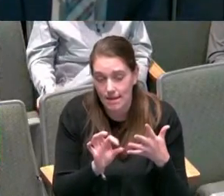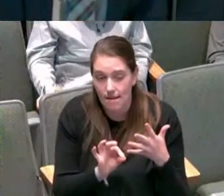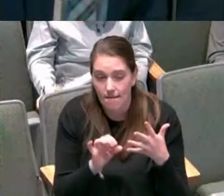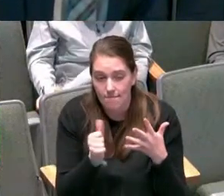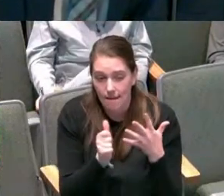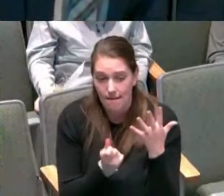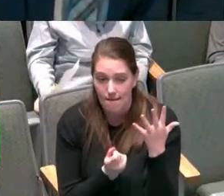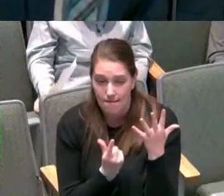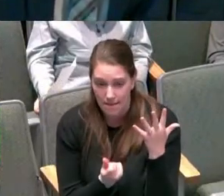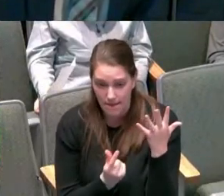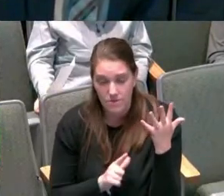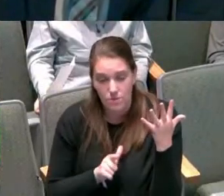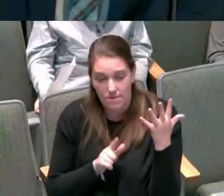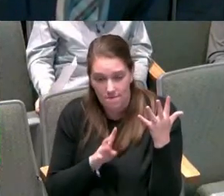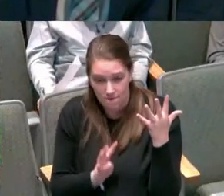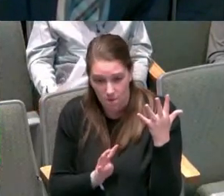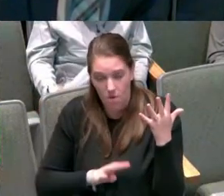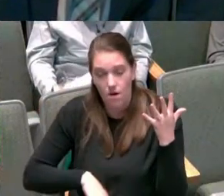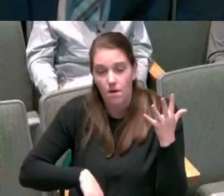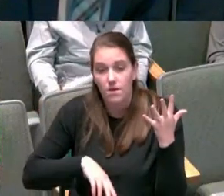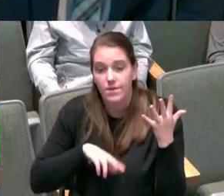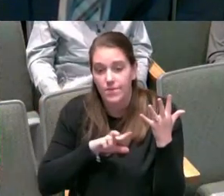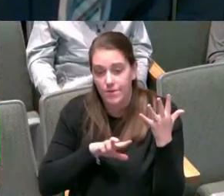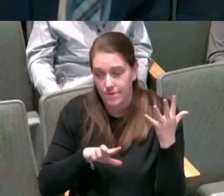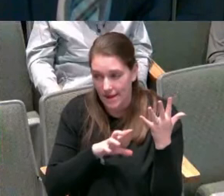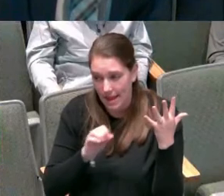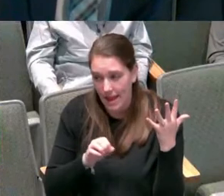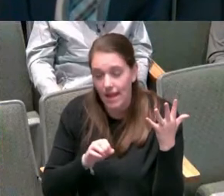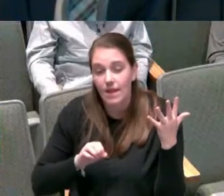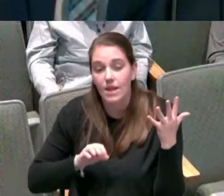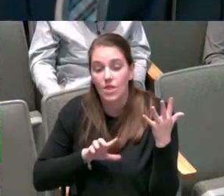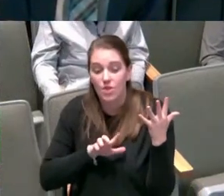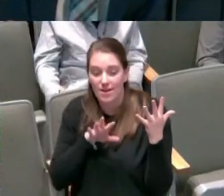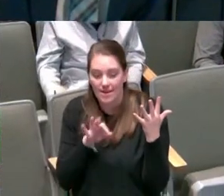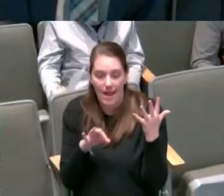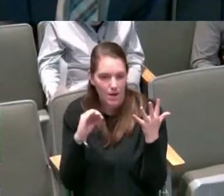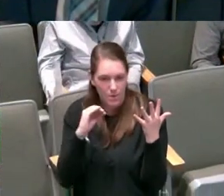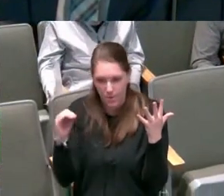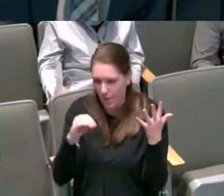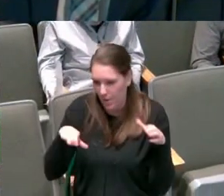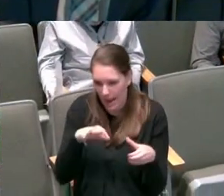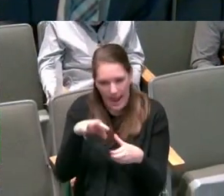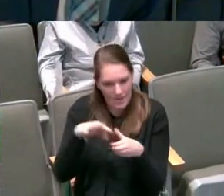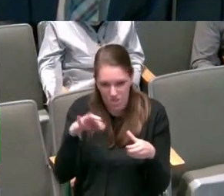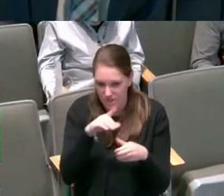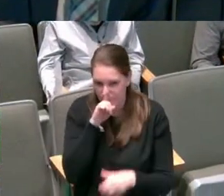motion three and then 39 no action so